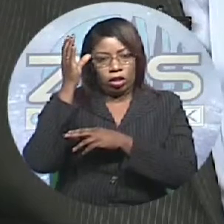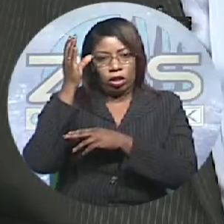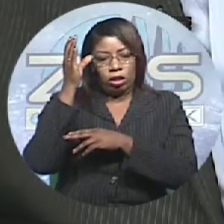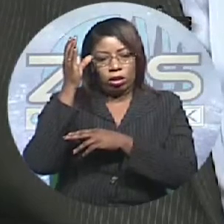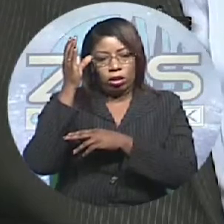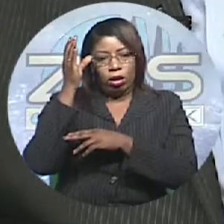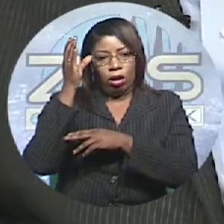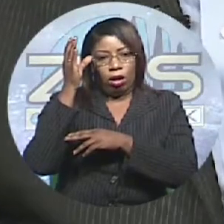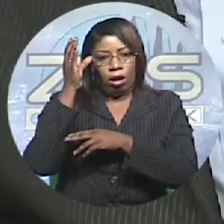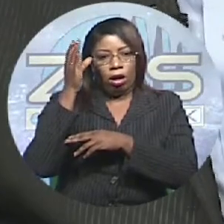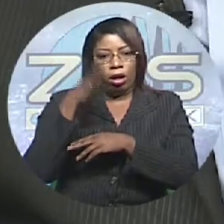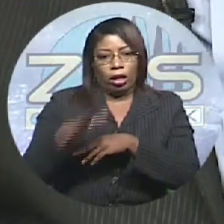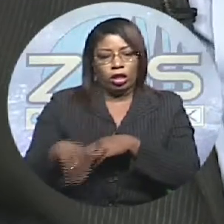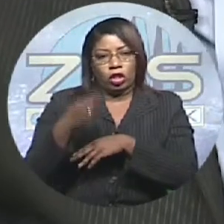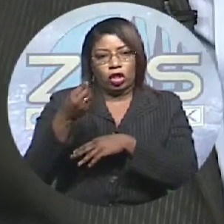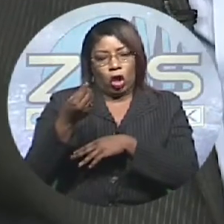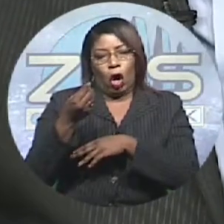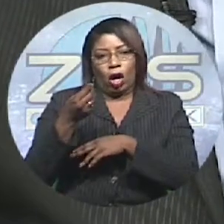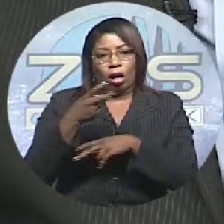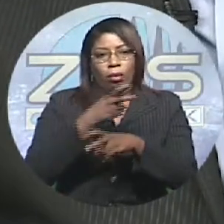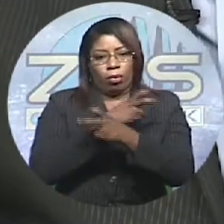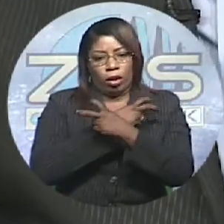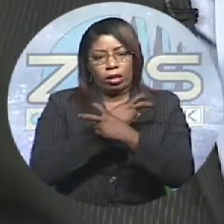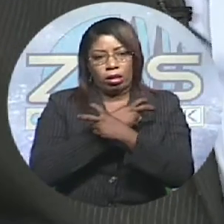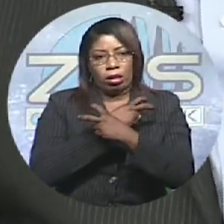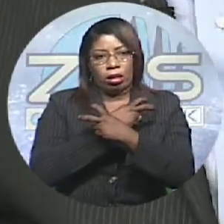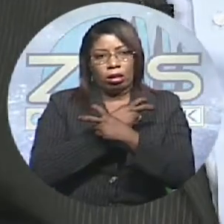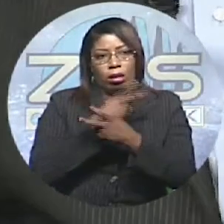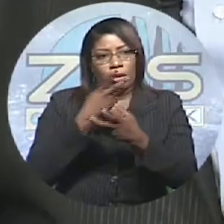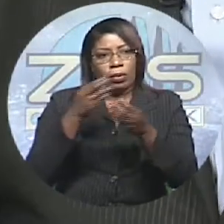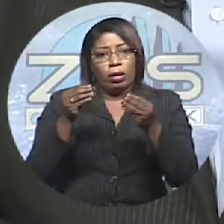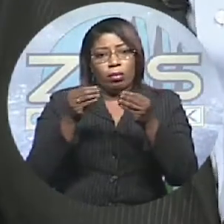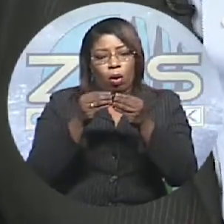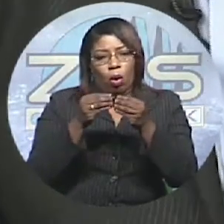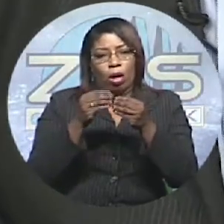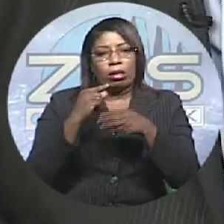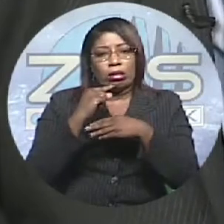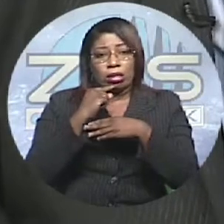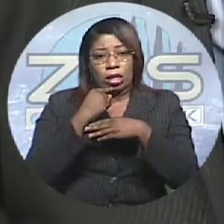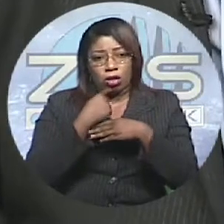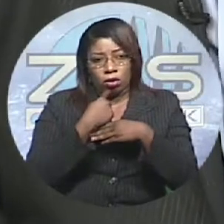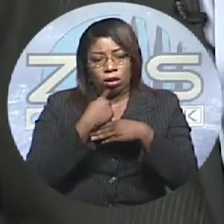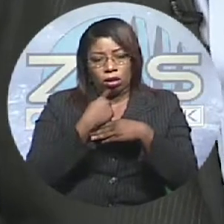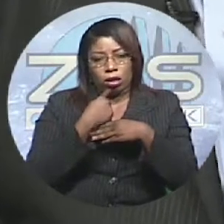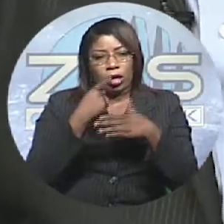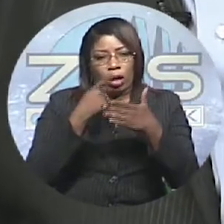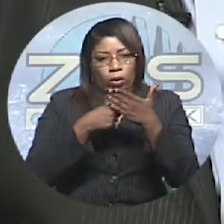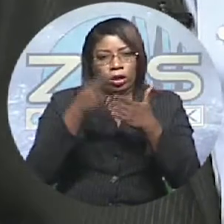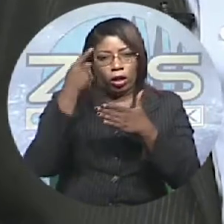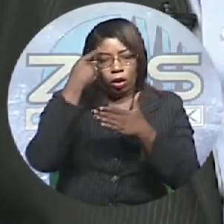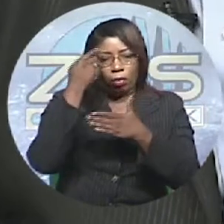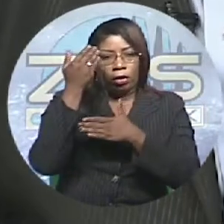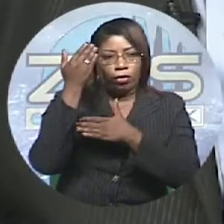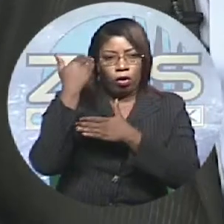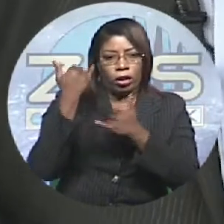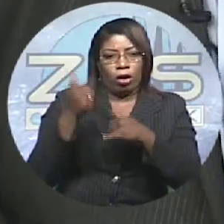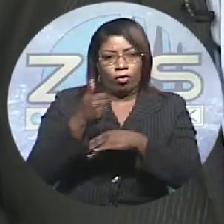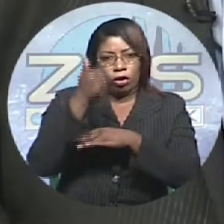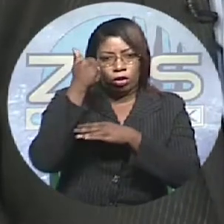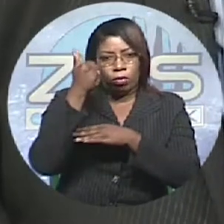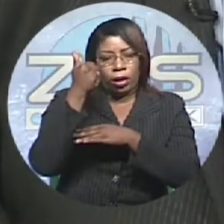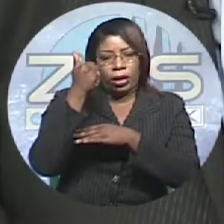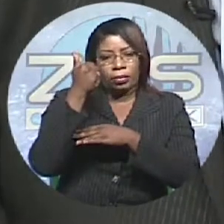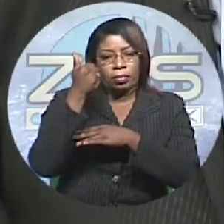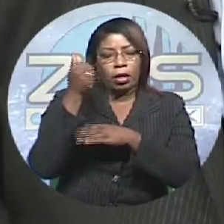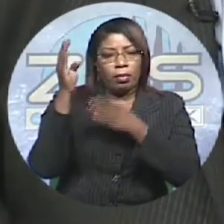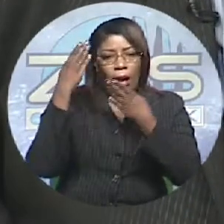on a family island, but it may even be more serious than officials first thought. Jiminita Swain tells us tonight that officials from the Bahamas Humane